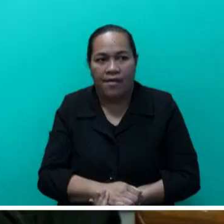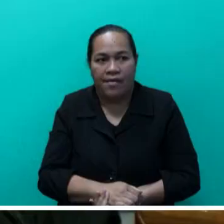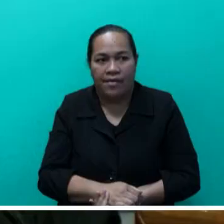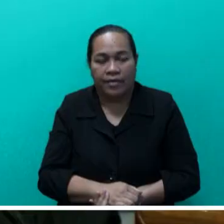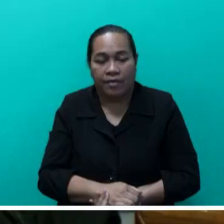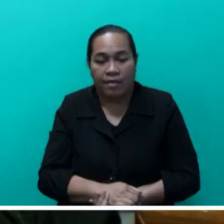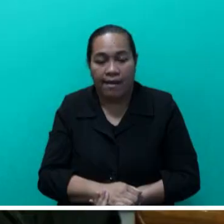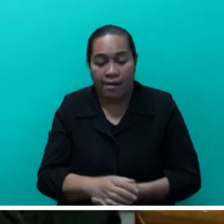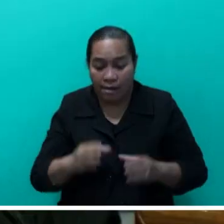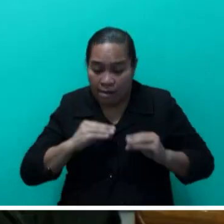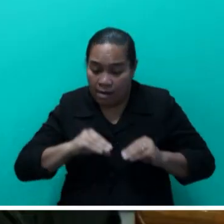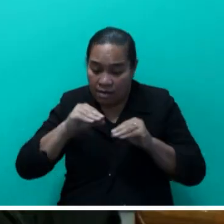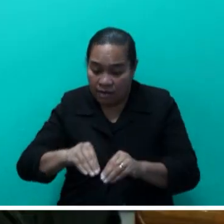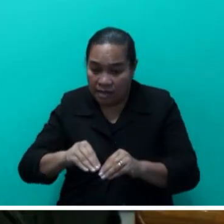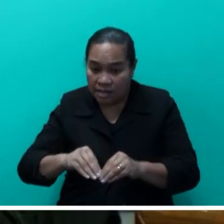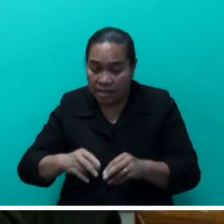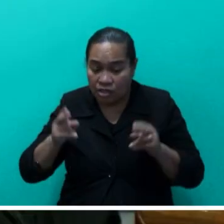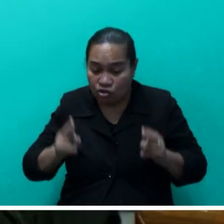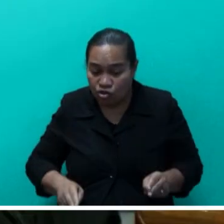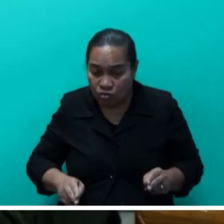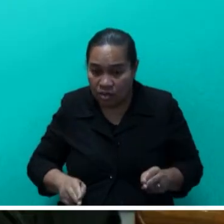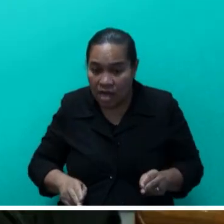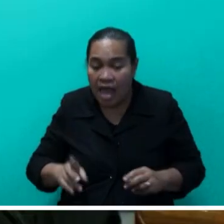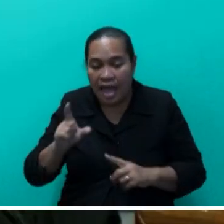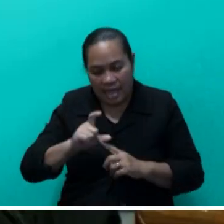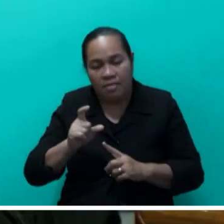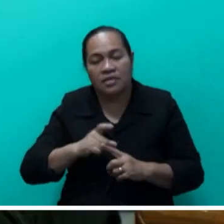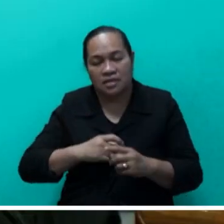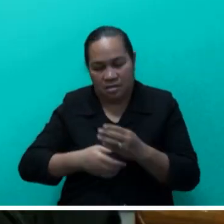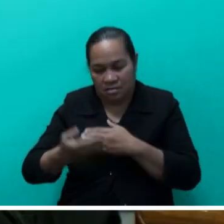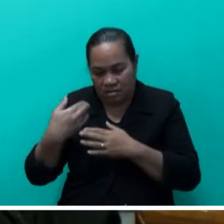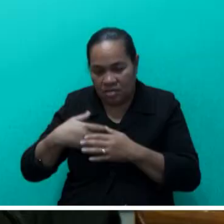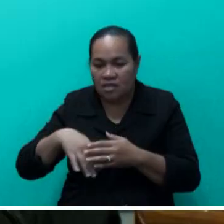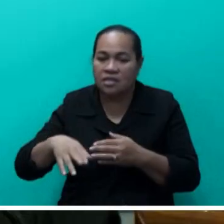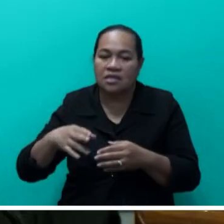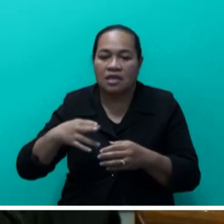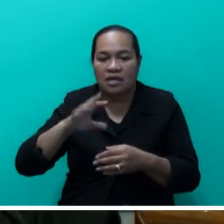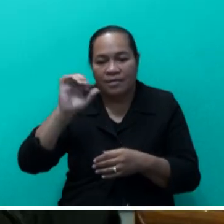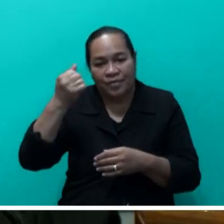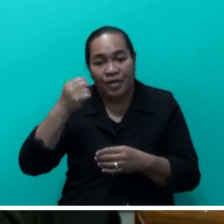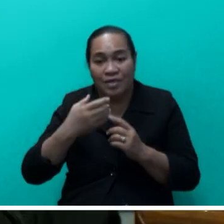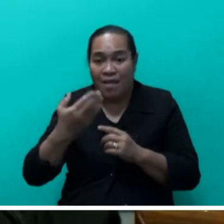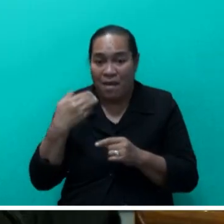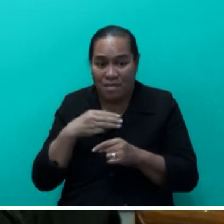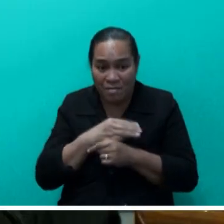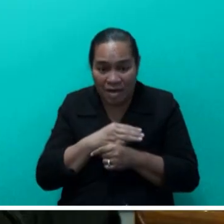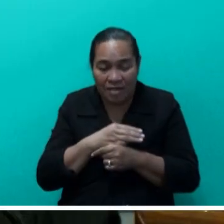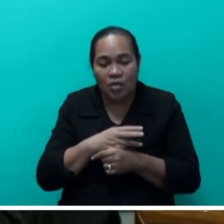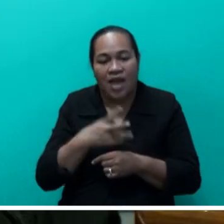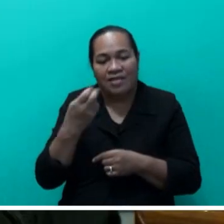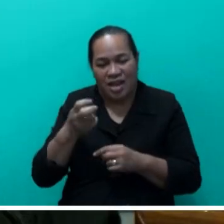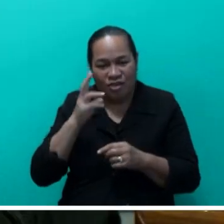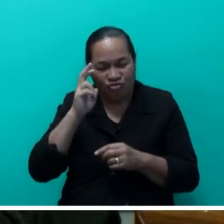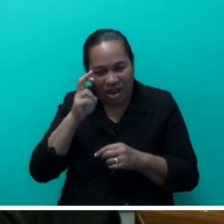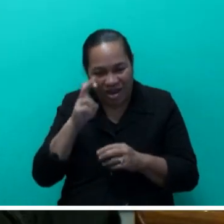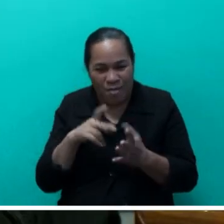investing in human capital is essential in the ministry's success. Over the past months, we have launched comprehensive leadership and customer training program aimed